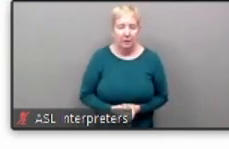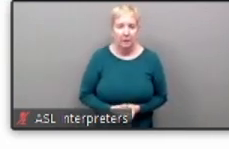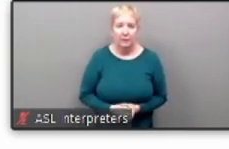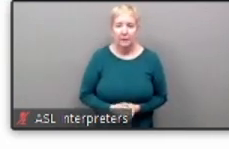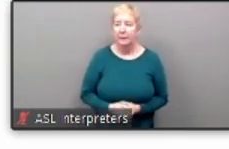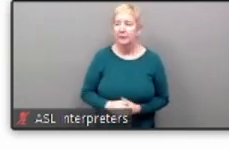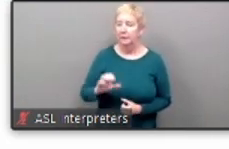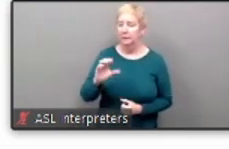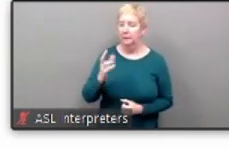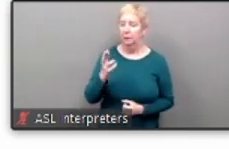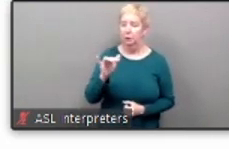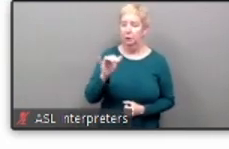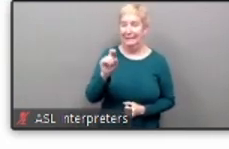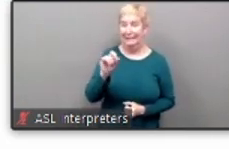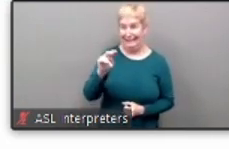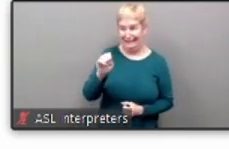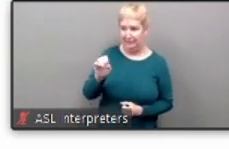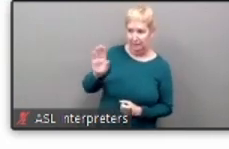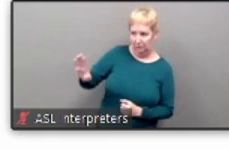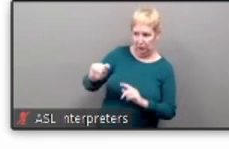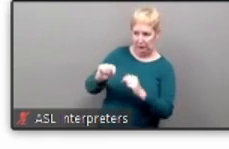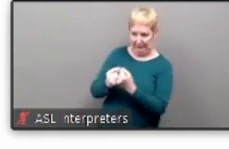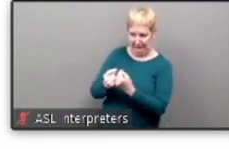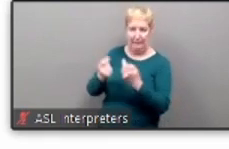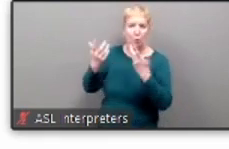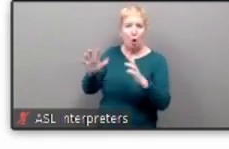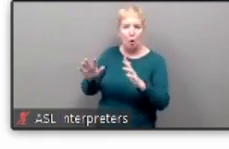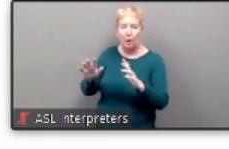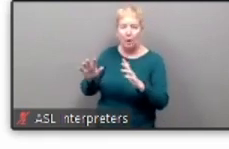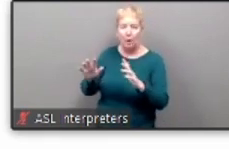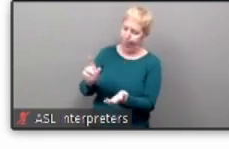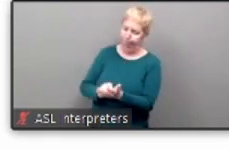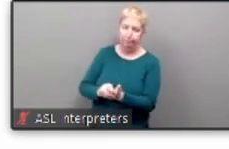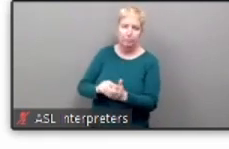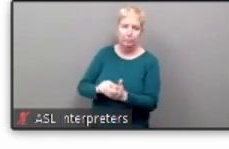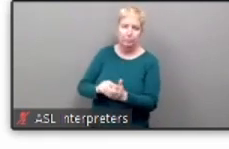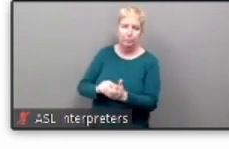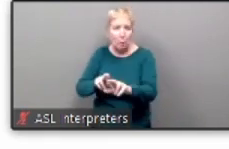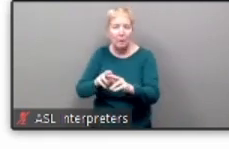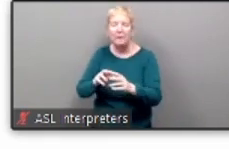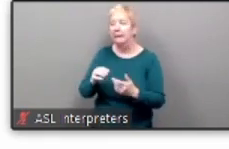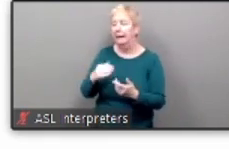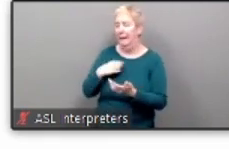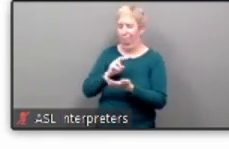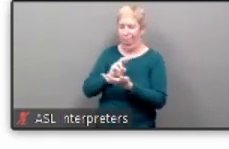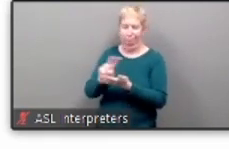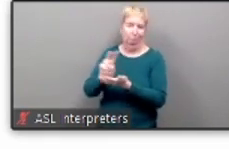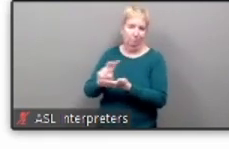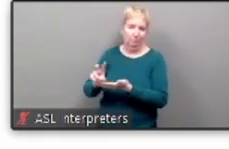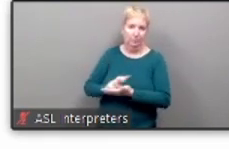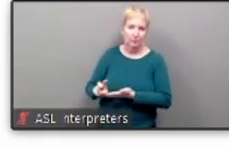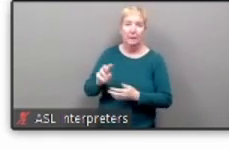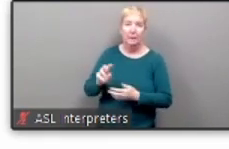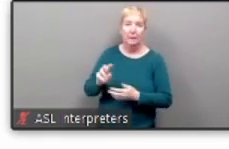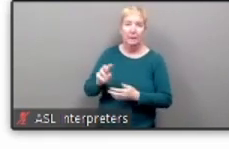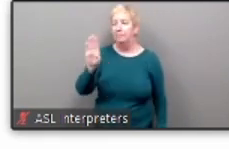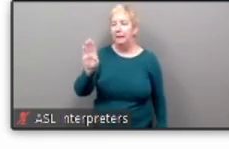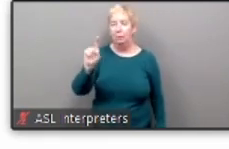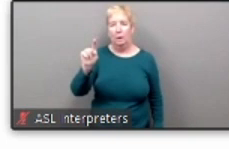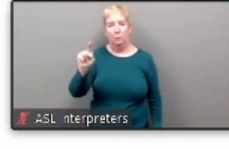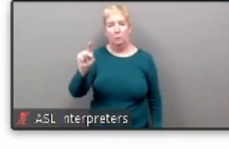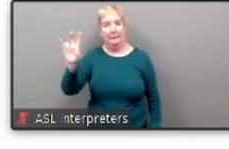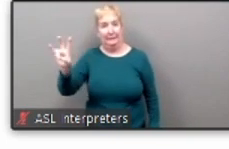Christine and her team in epidemiology put out this report every couple of weeks. B117 went from being